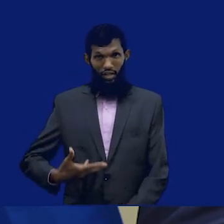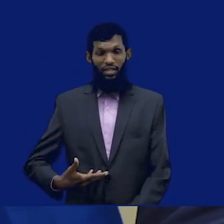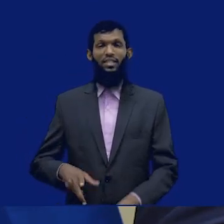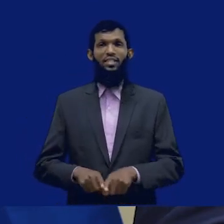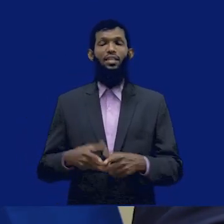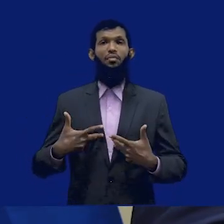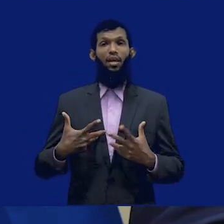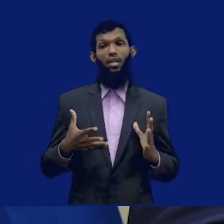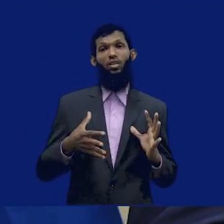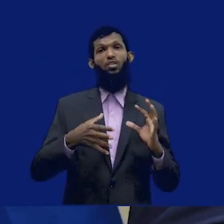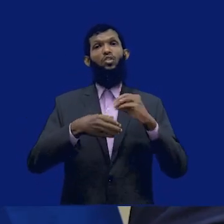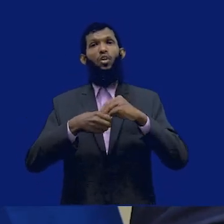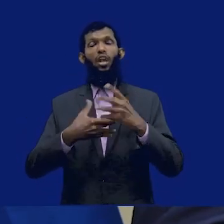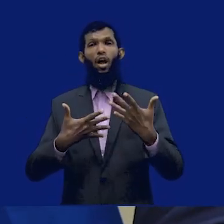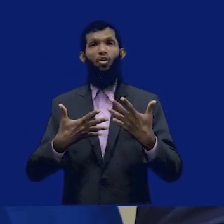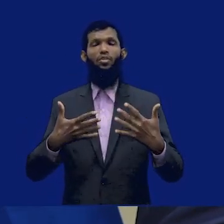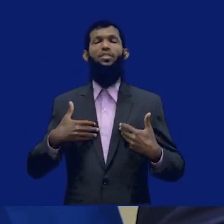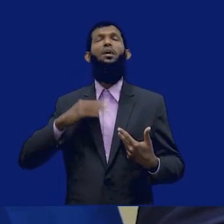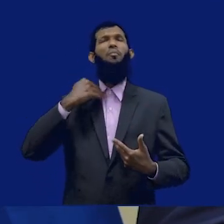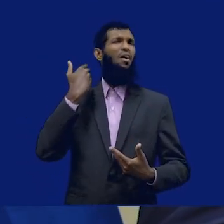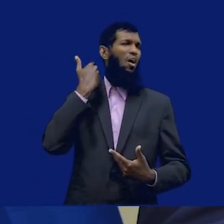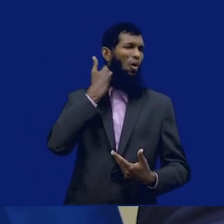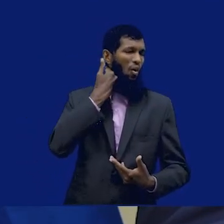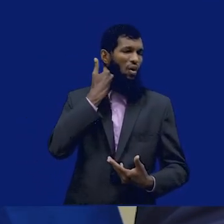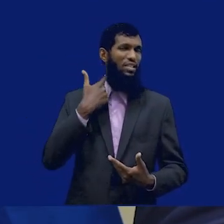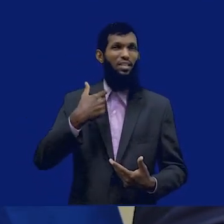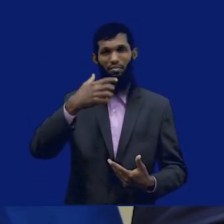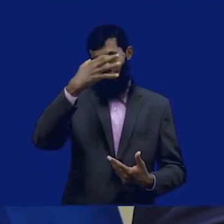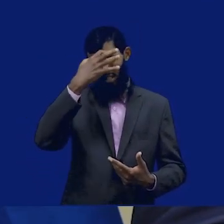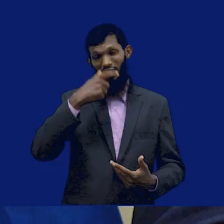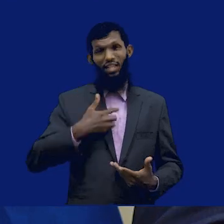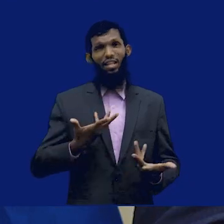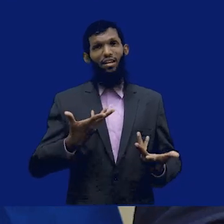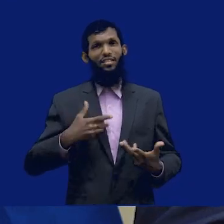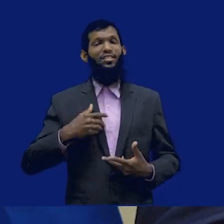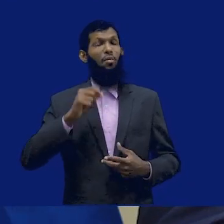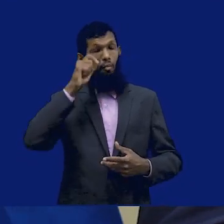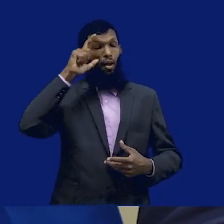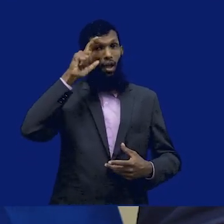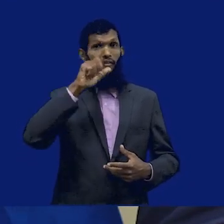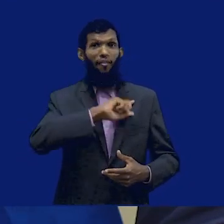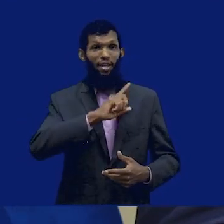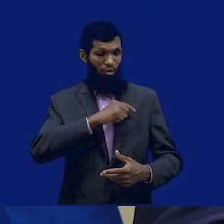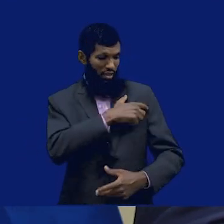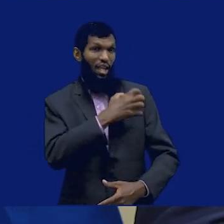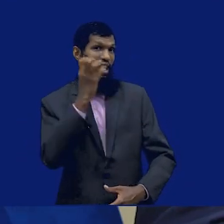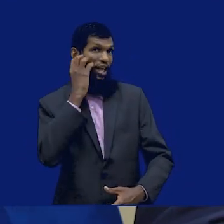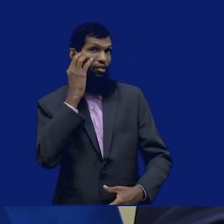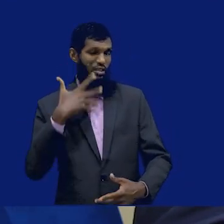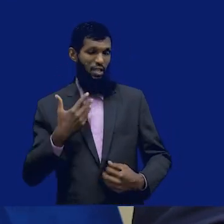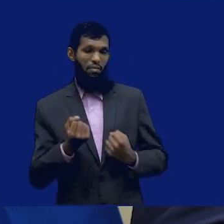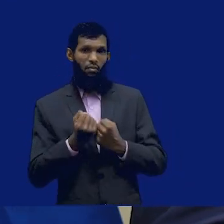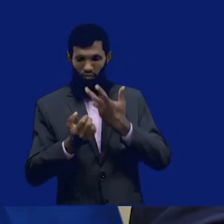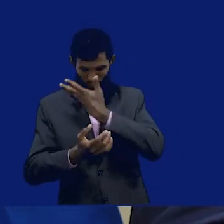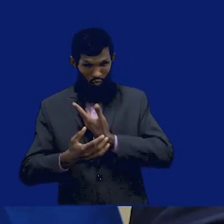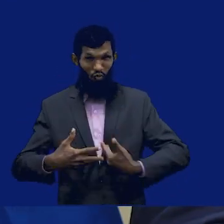So the whole body takes part in it by getting fever as well as by spending the whole night awake. Because when